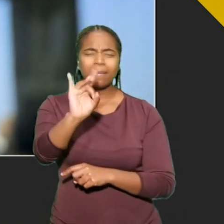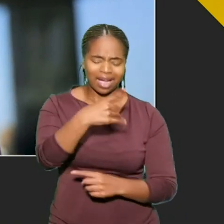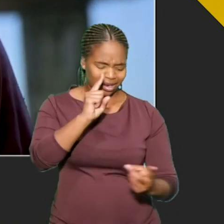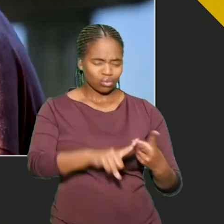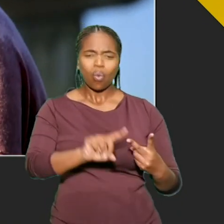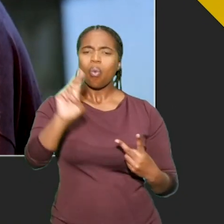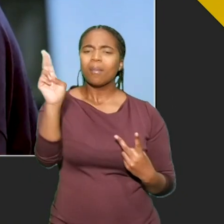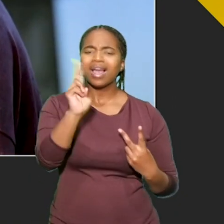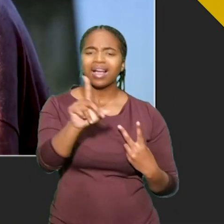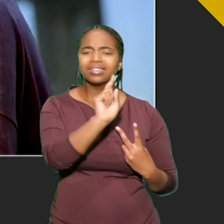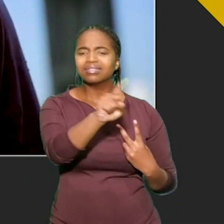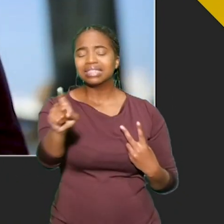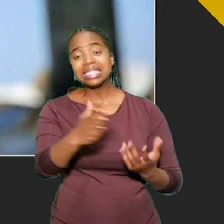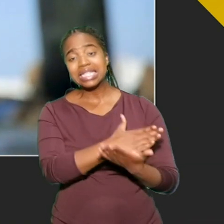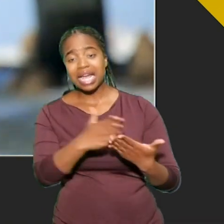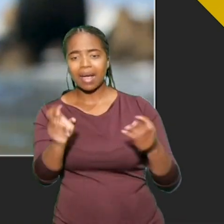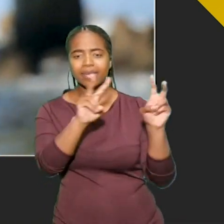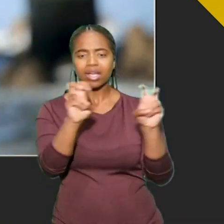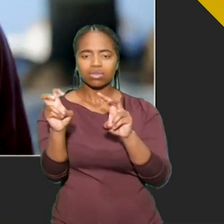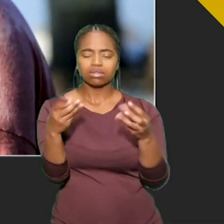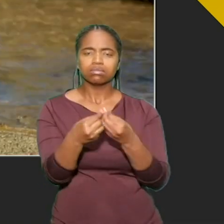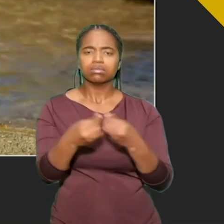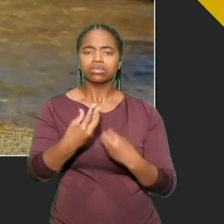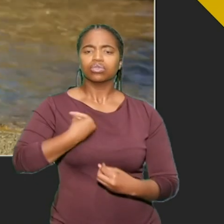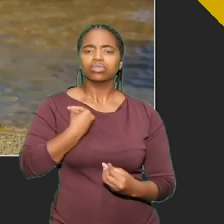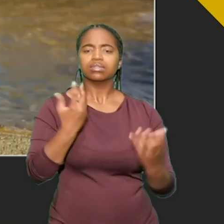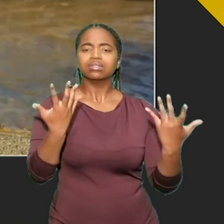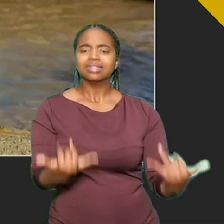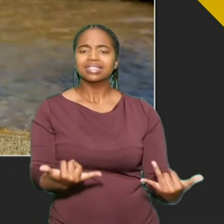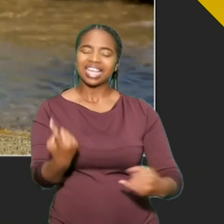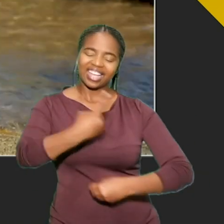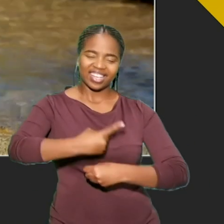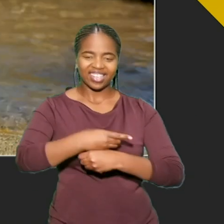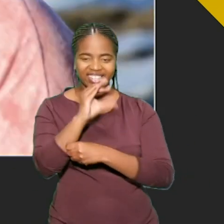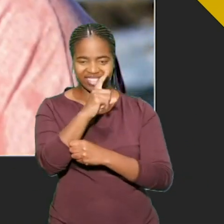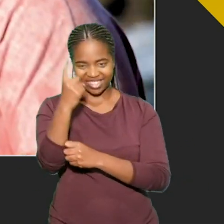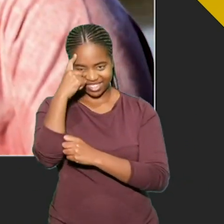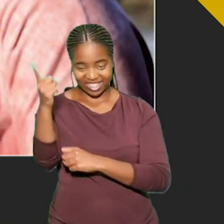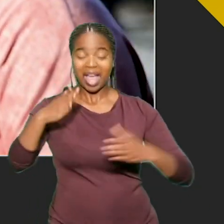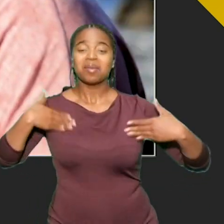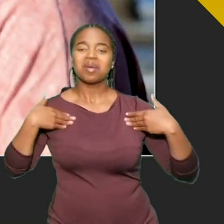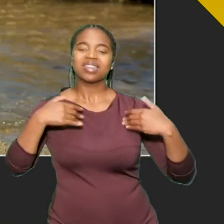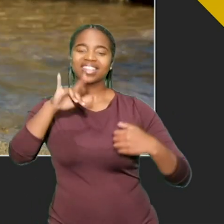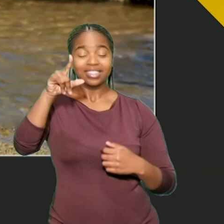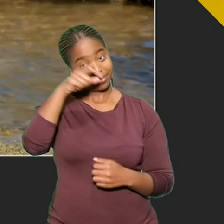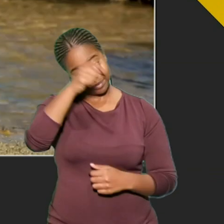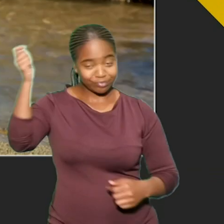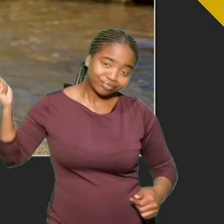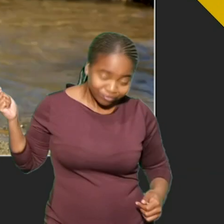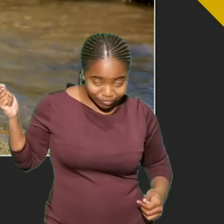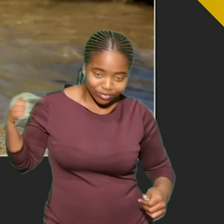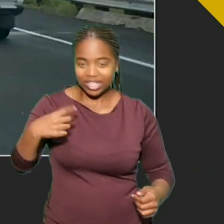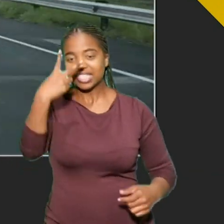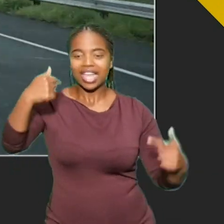Boumlazi, to go find out some of the issues that are affecting young people out here. Daily Thetha Rumetse Bokwama Restrateng, I'm super happy. Let me take off my glasses so you can see me.